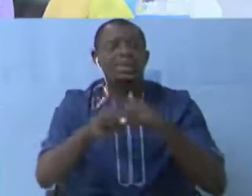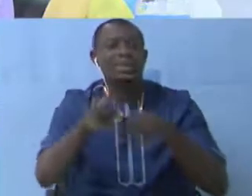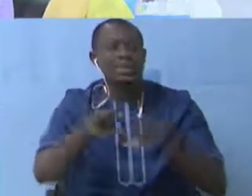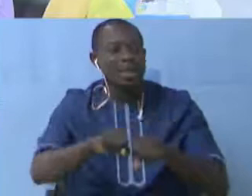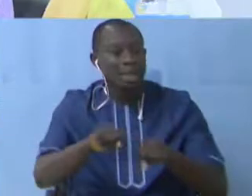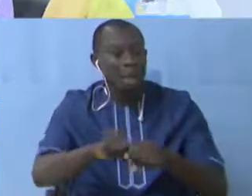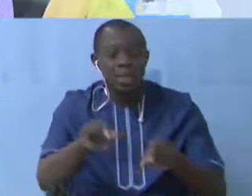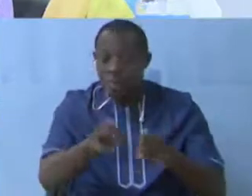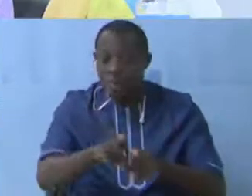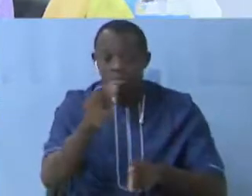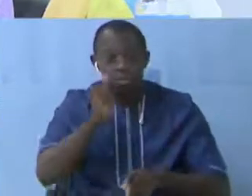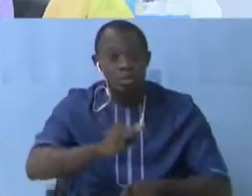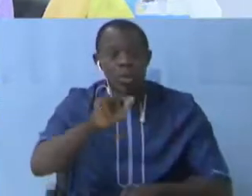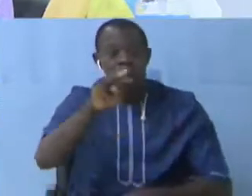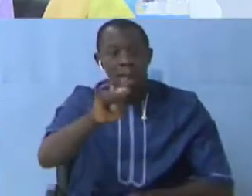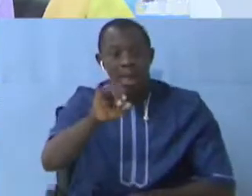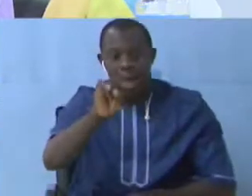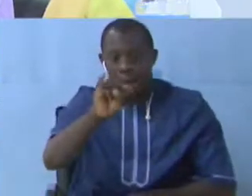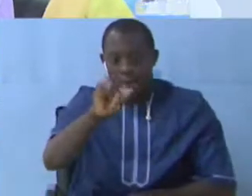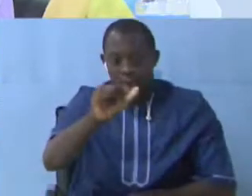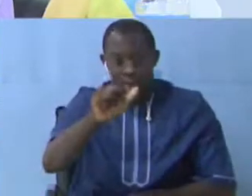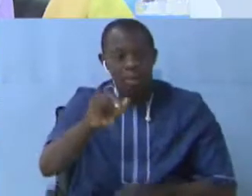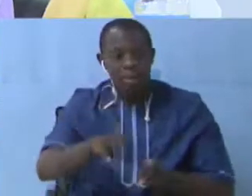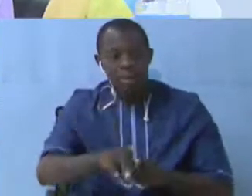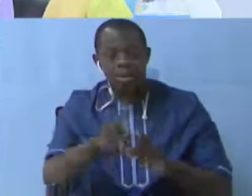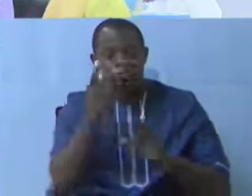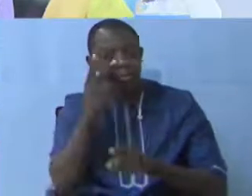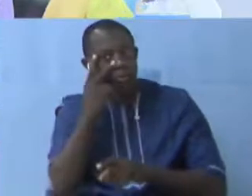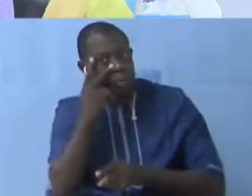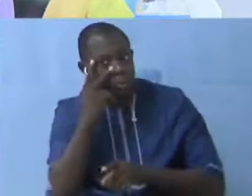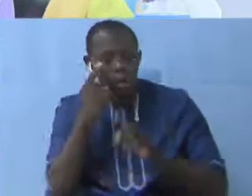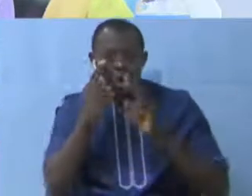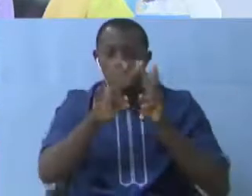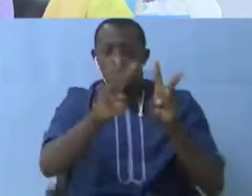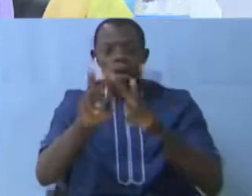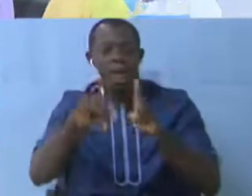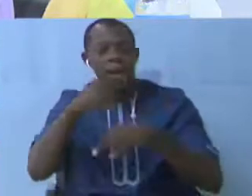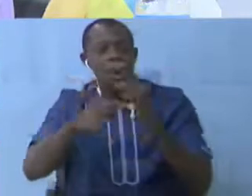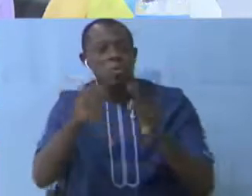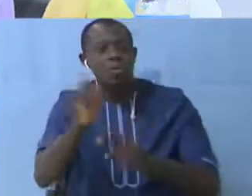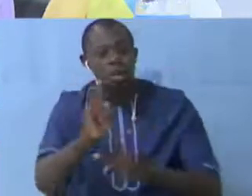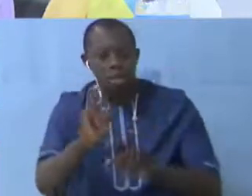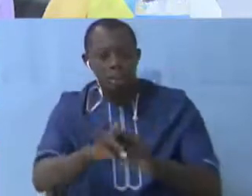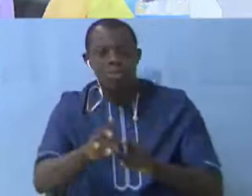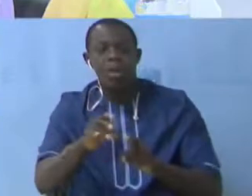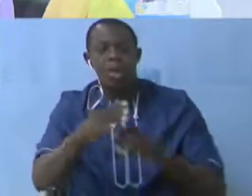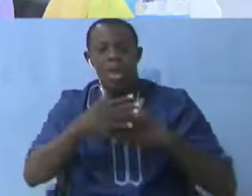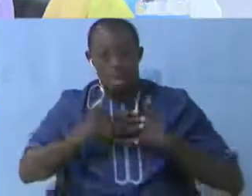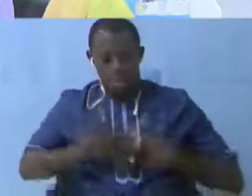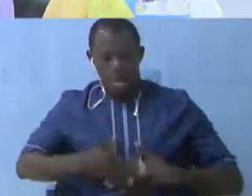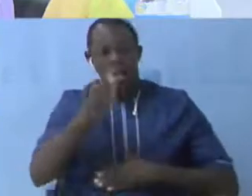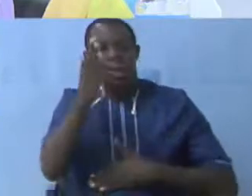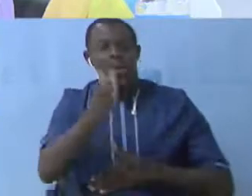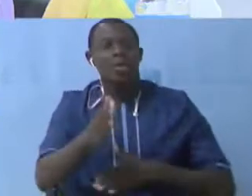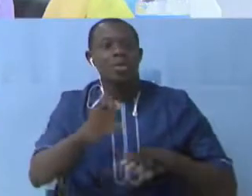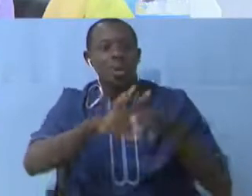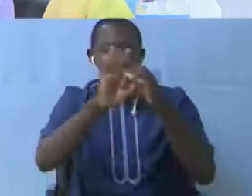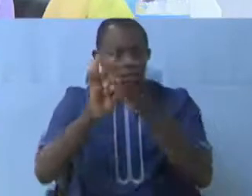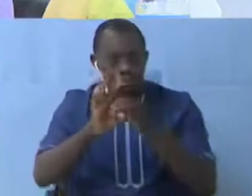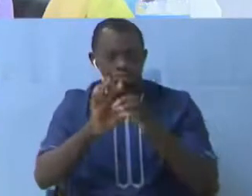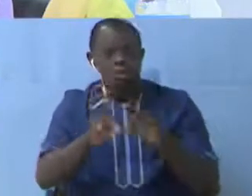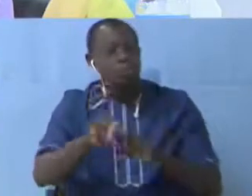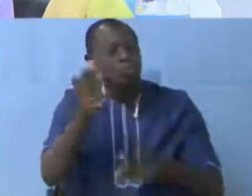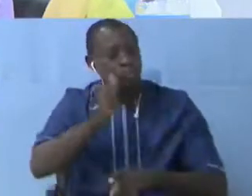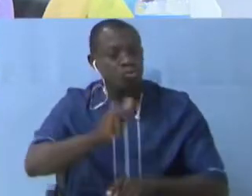people to spy on human rights organizations. te tamit nag seen embassy NIA yi fa nekk rawatina Sénégal yooyu lañ daan